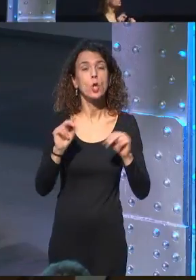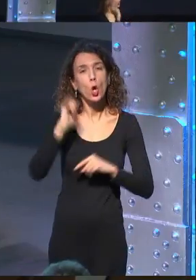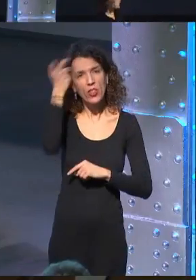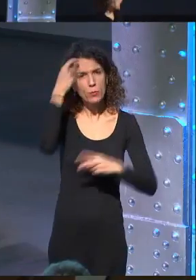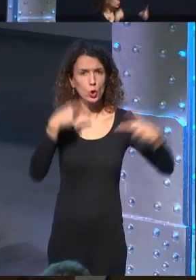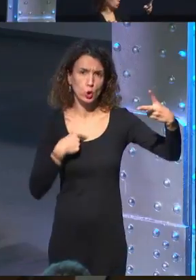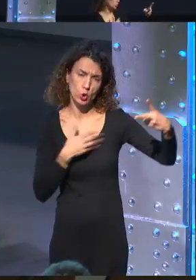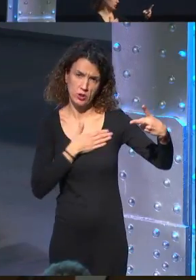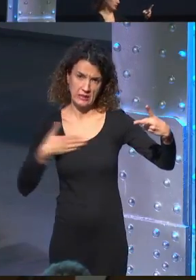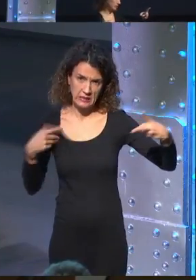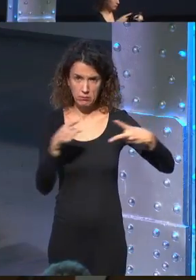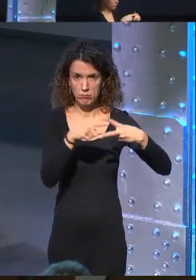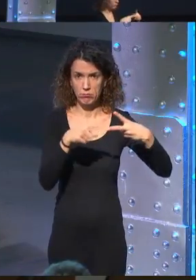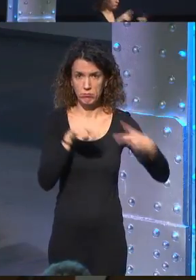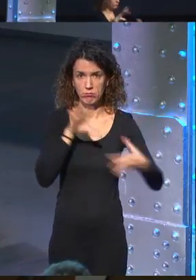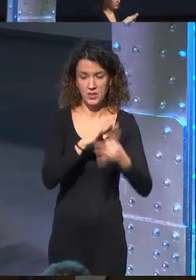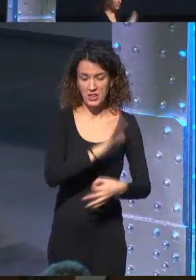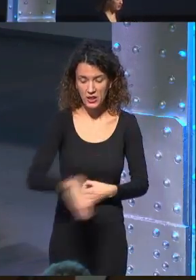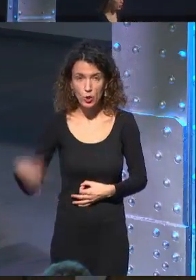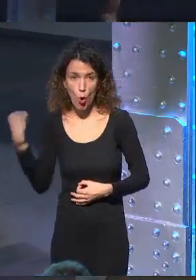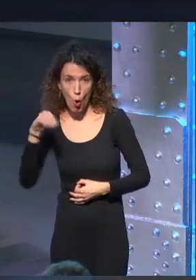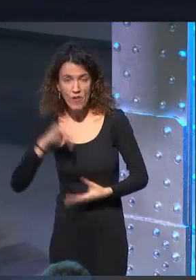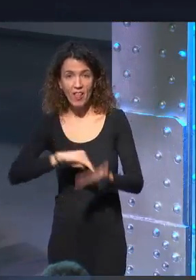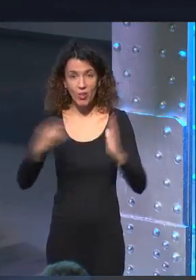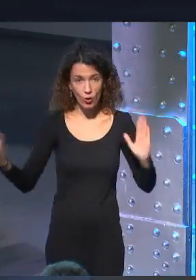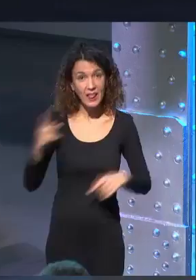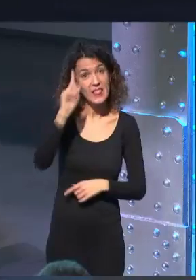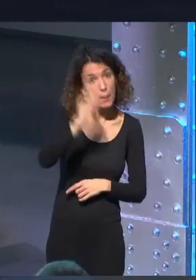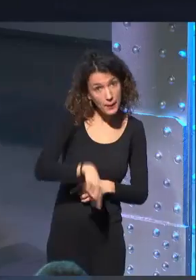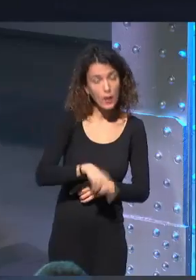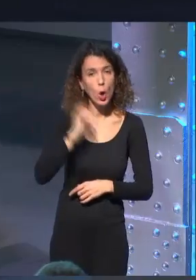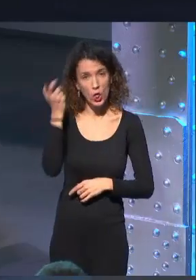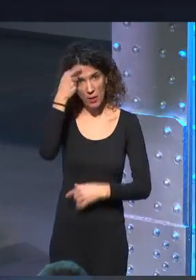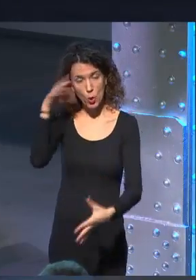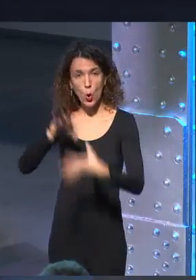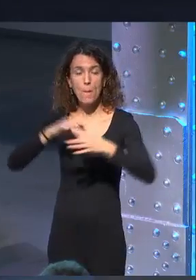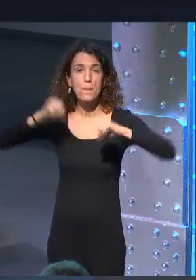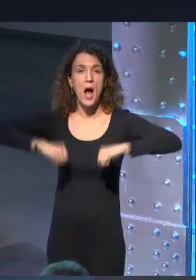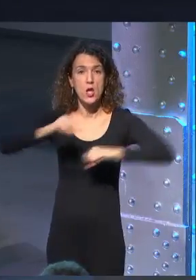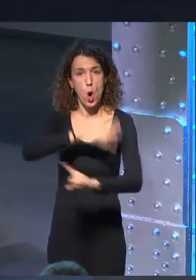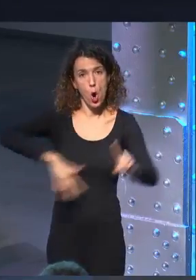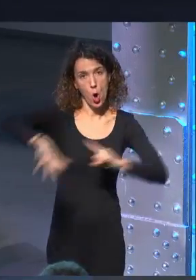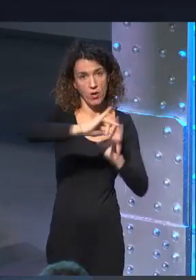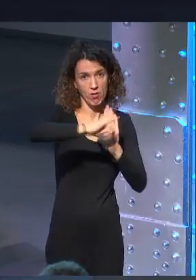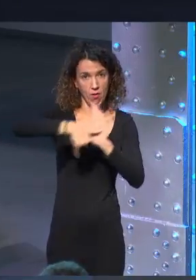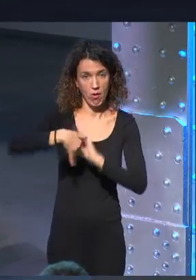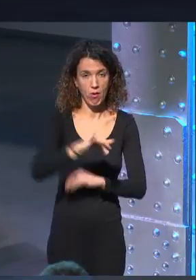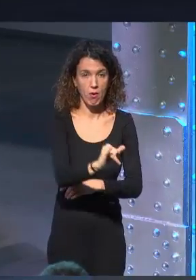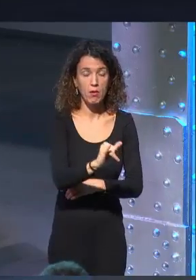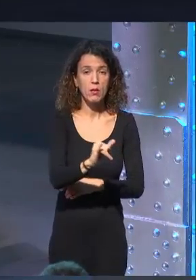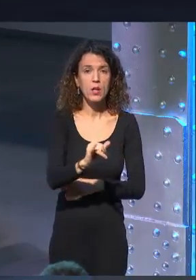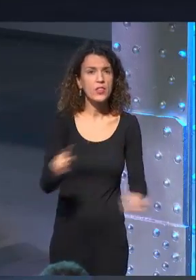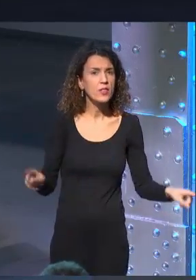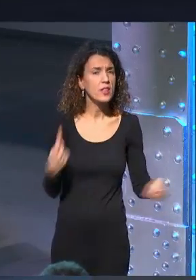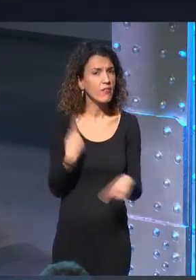to wrap up this session with two concepts that have to do with children, teenagers, and technology.